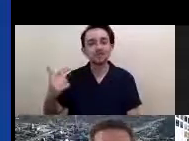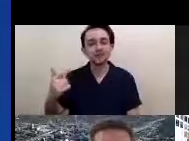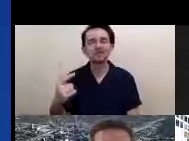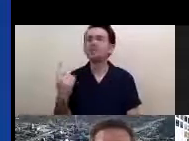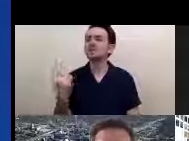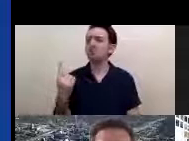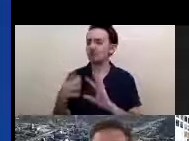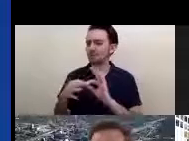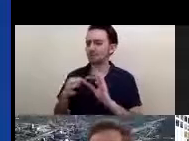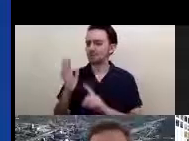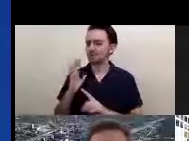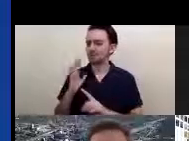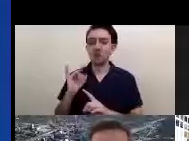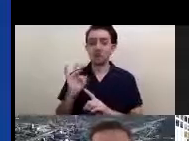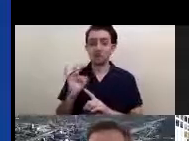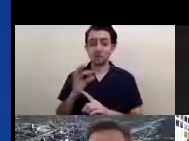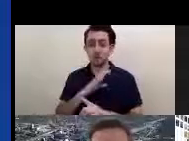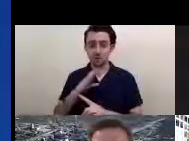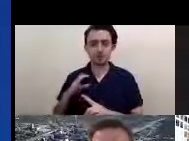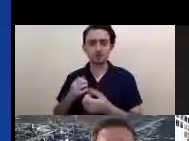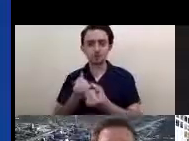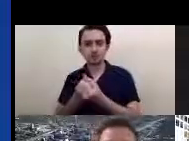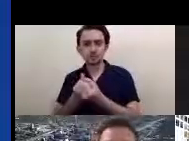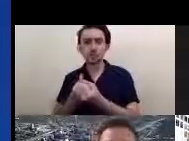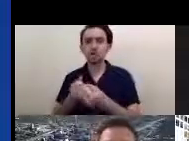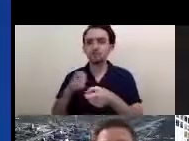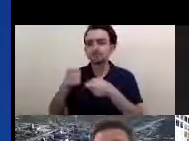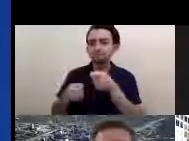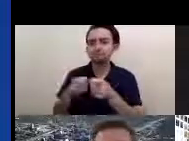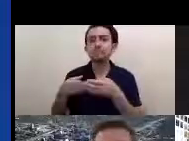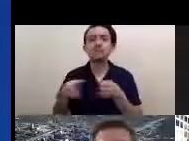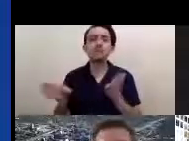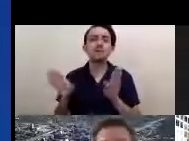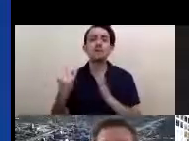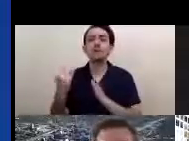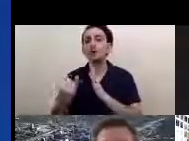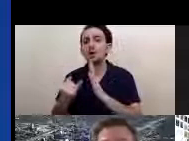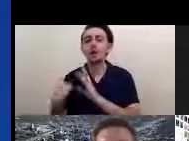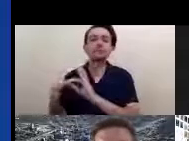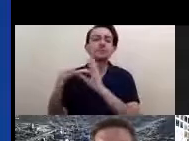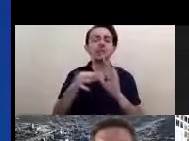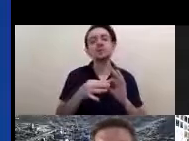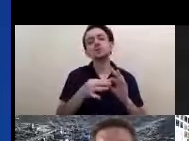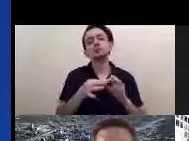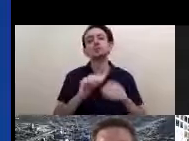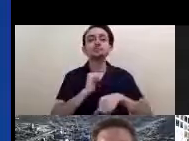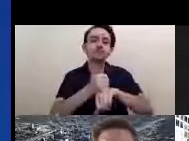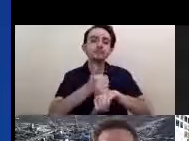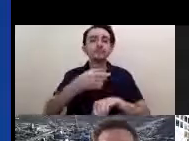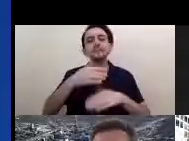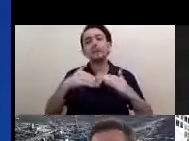public art in say parks or bridges or what have you, and we want to do a commission to get a local artist to respond